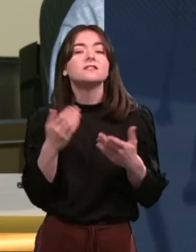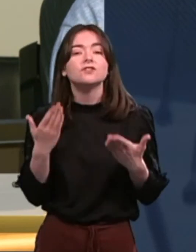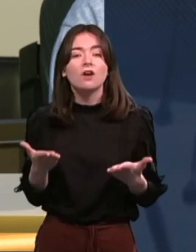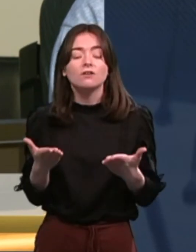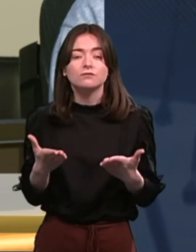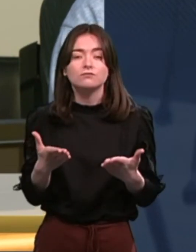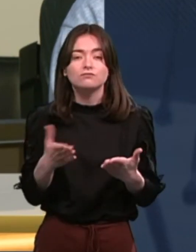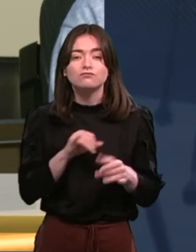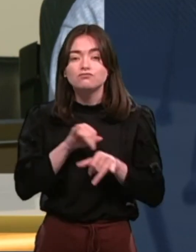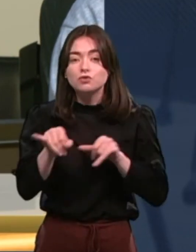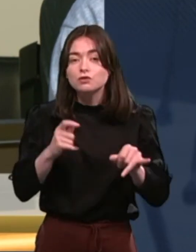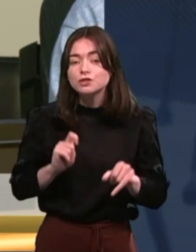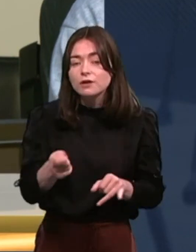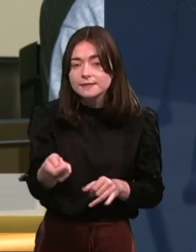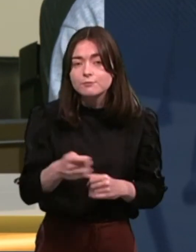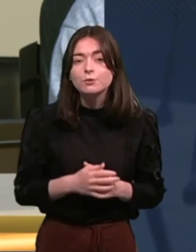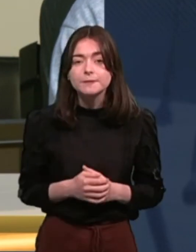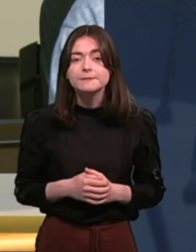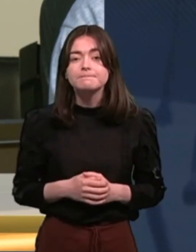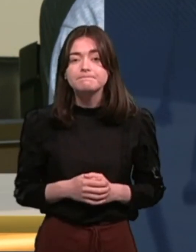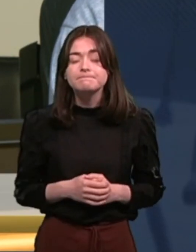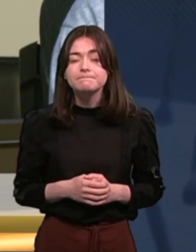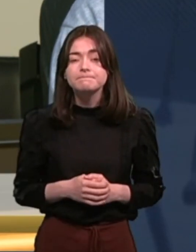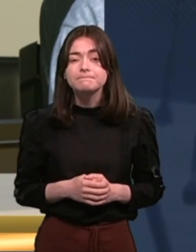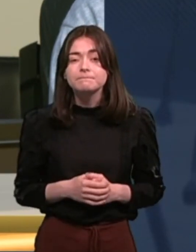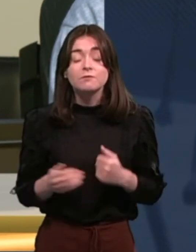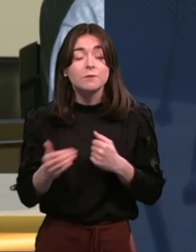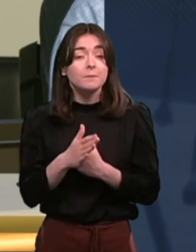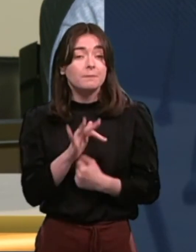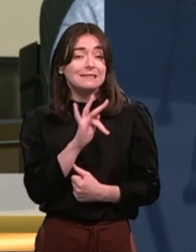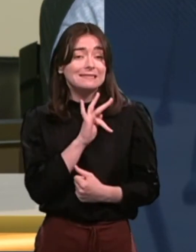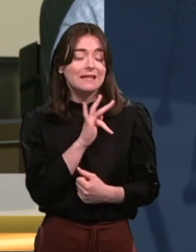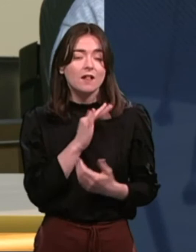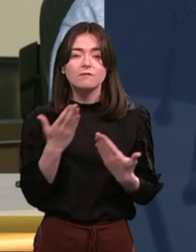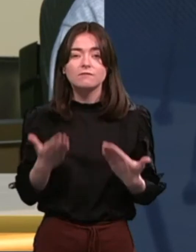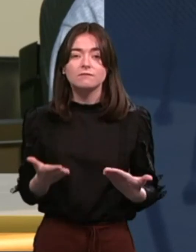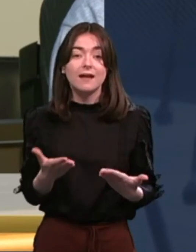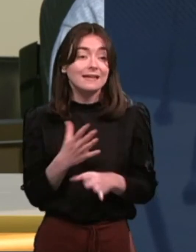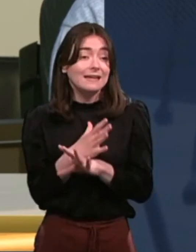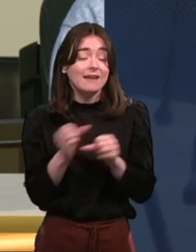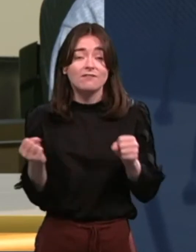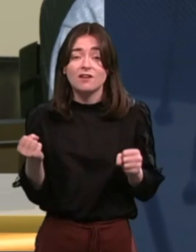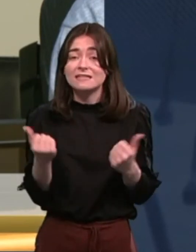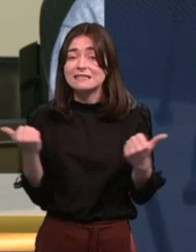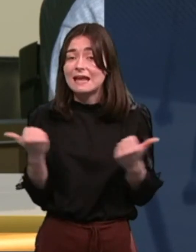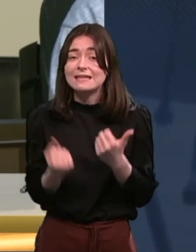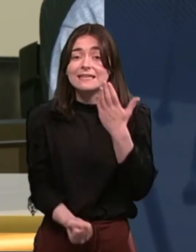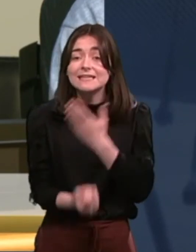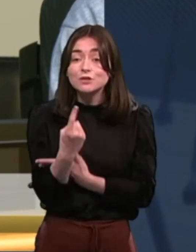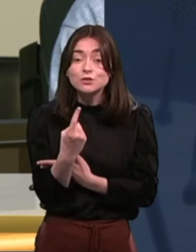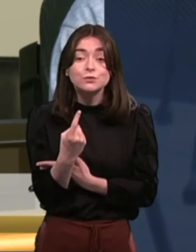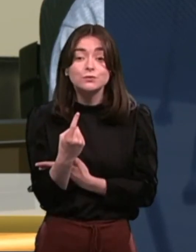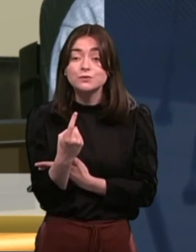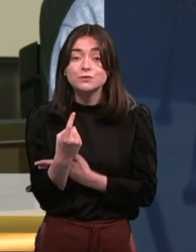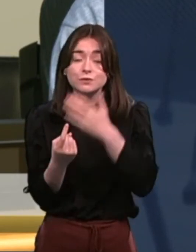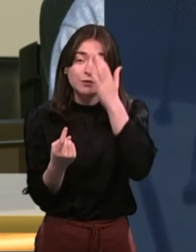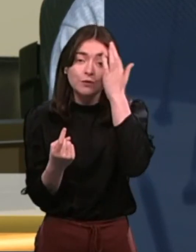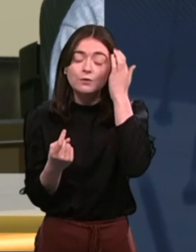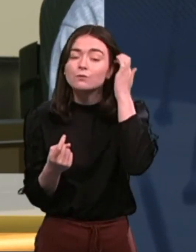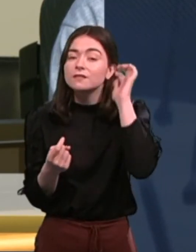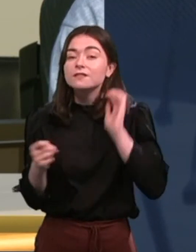rural transport. For me personally, I never ran into any issues with that